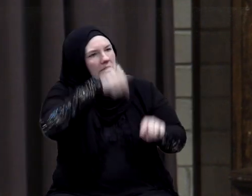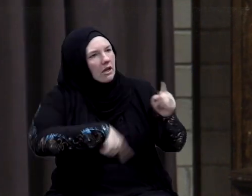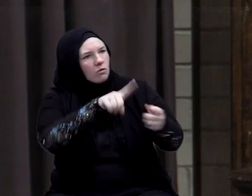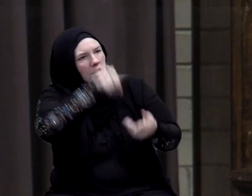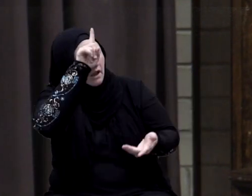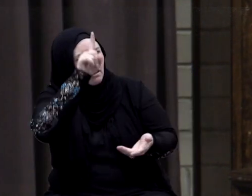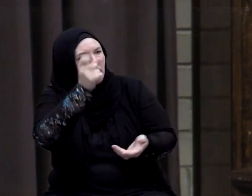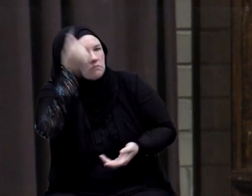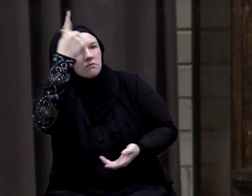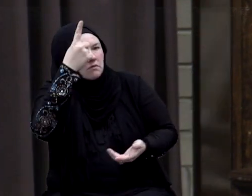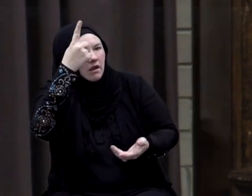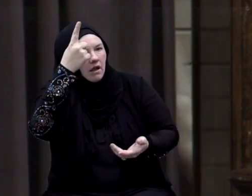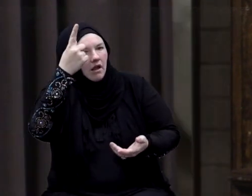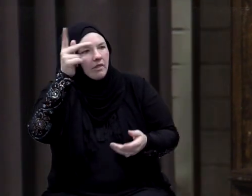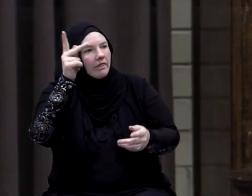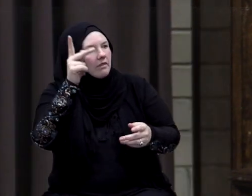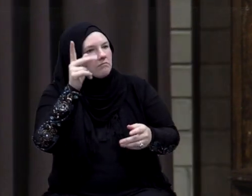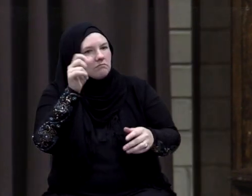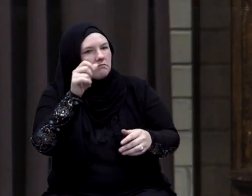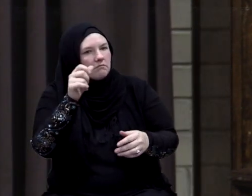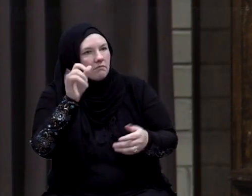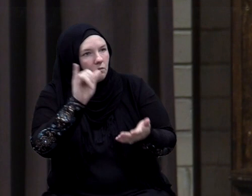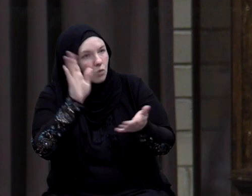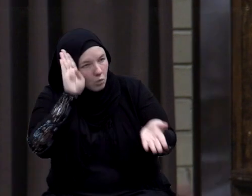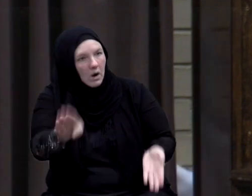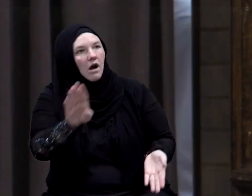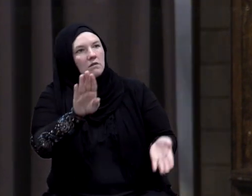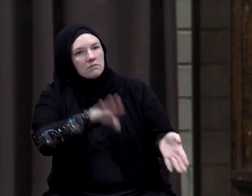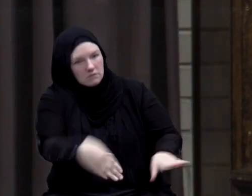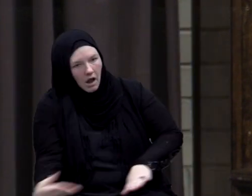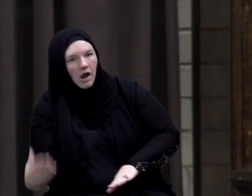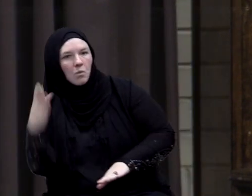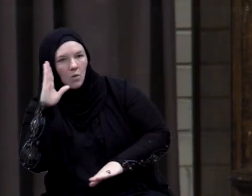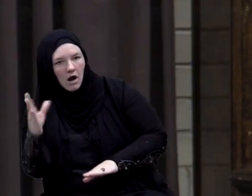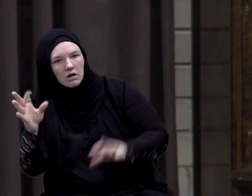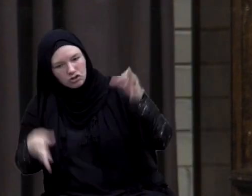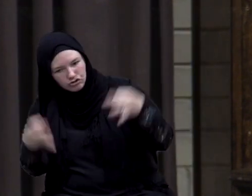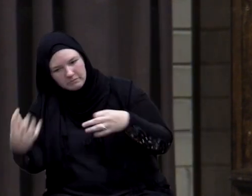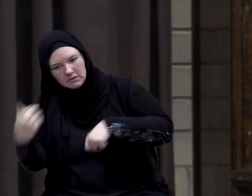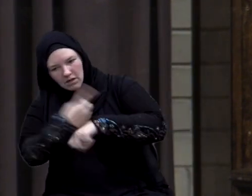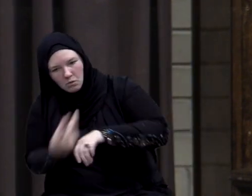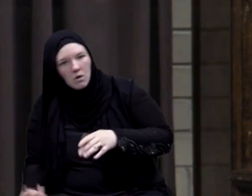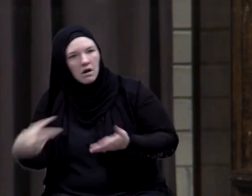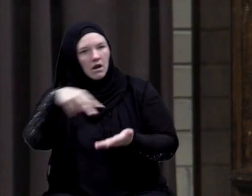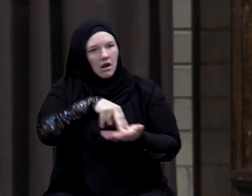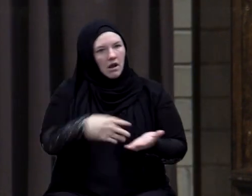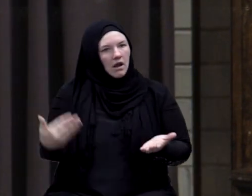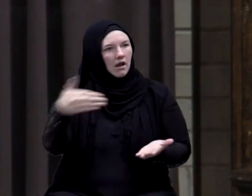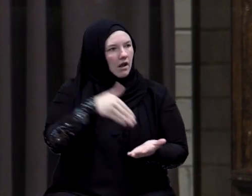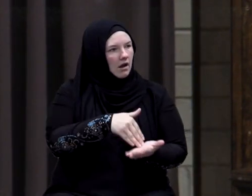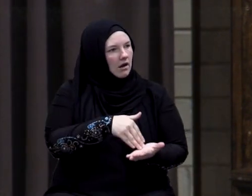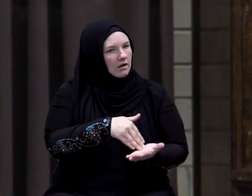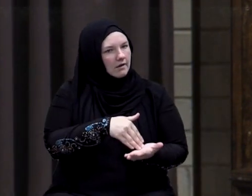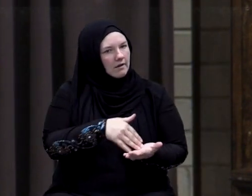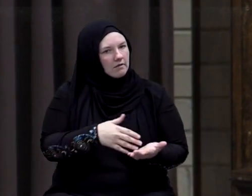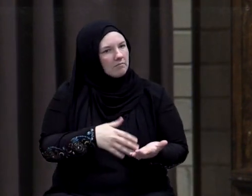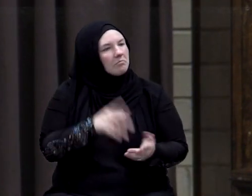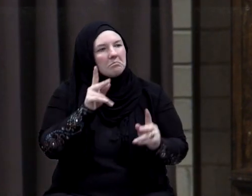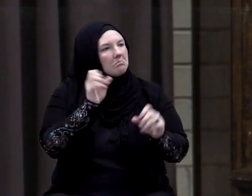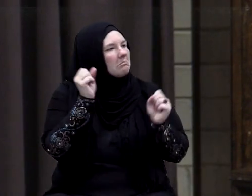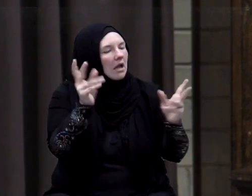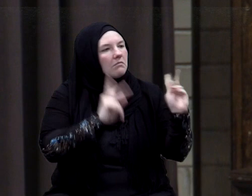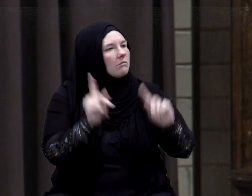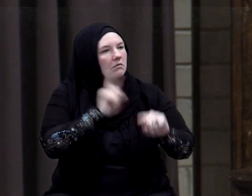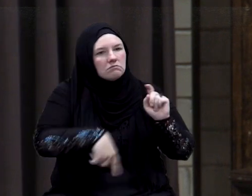Allah? And the first response is, start by yourself. You love Allah